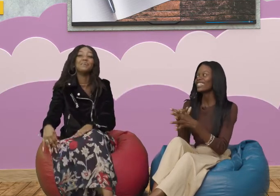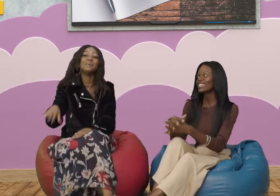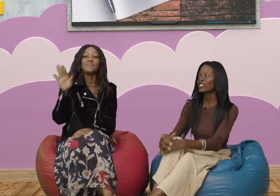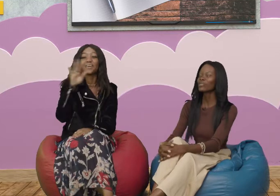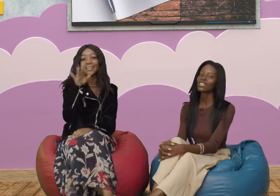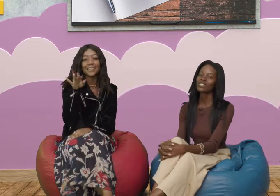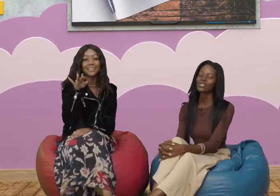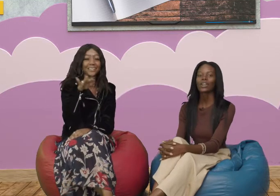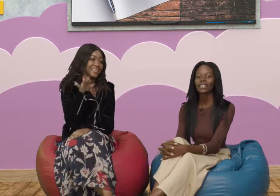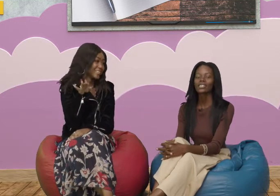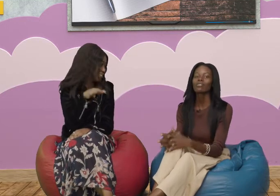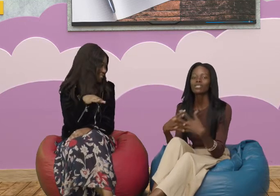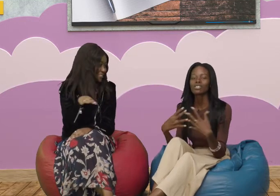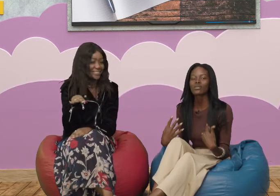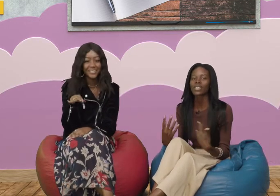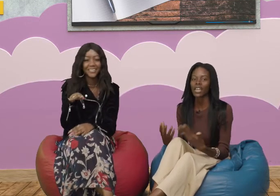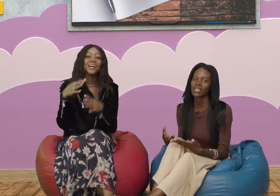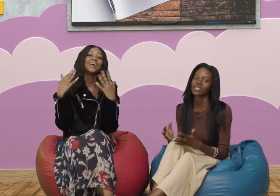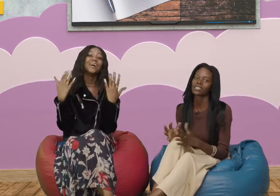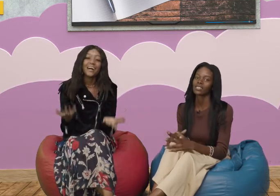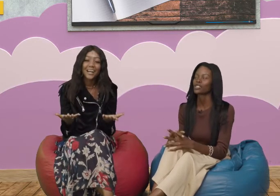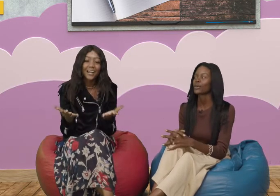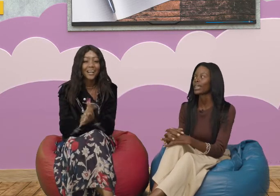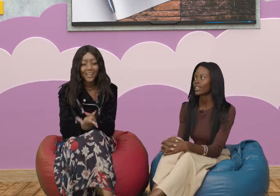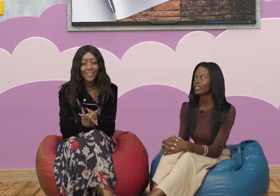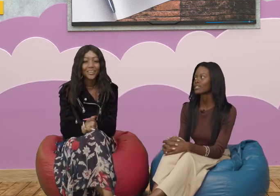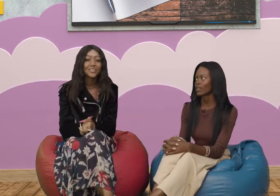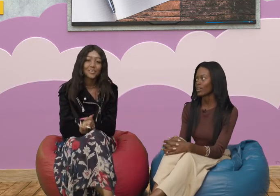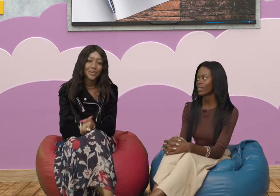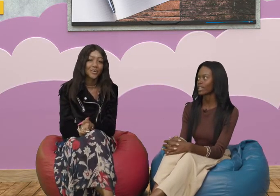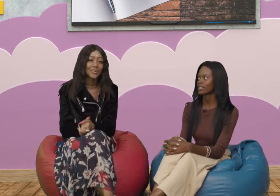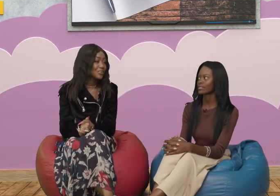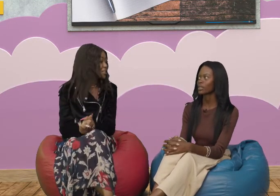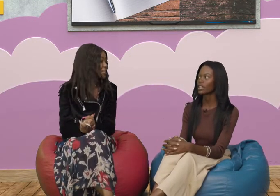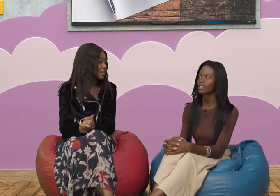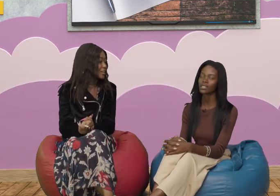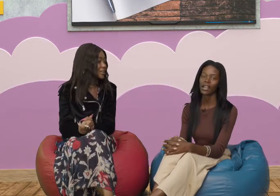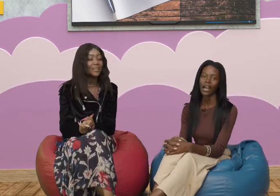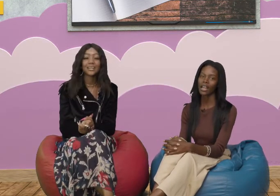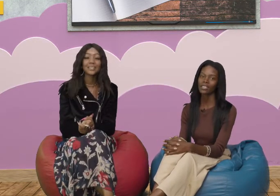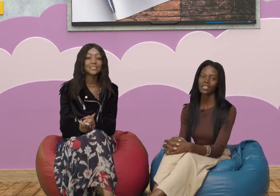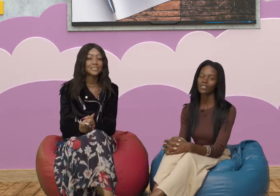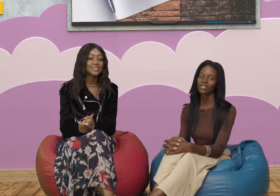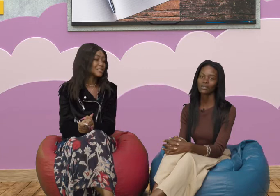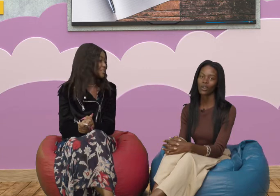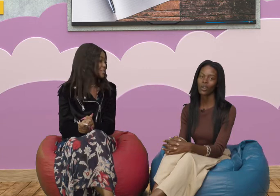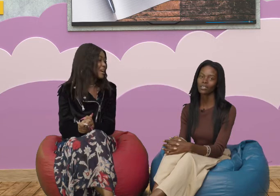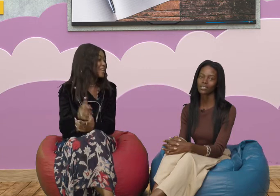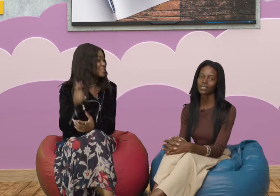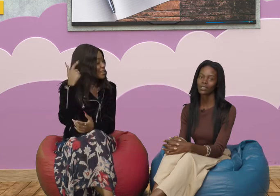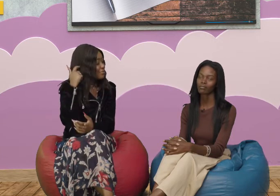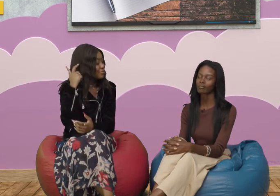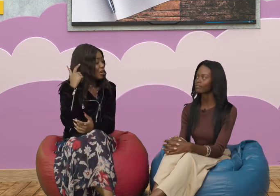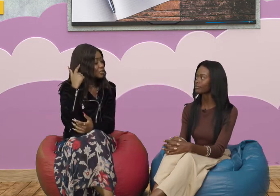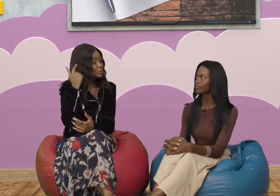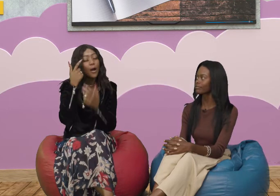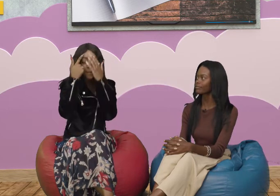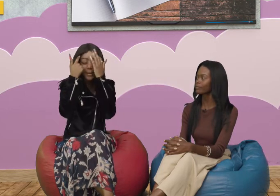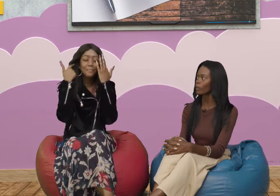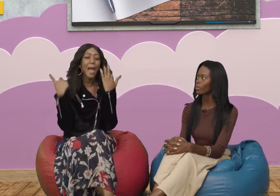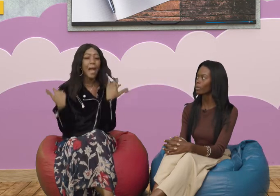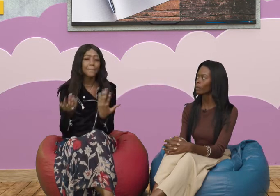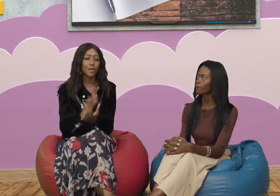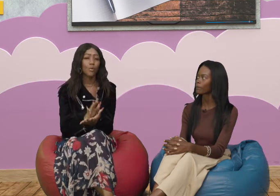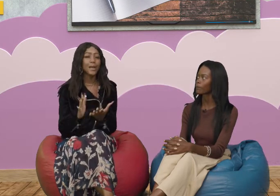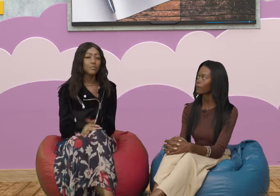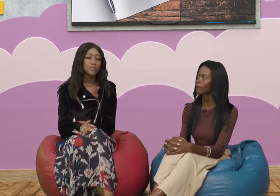Okay, friends, you guys have to sing with us so we get the song right. Because clearly I definitely forgot this song. I think I forgot too. But I'm